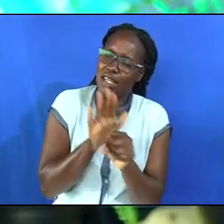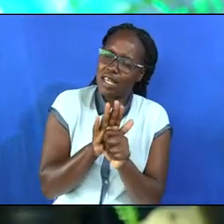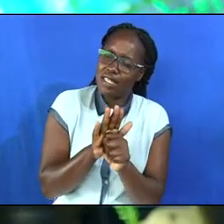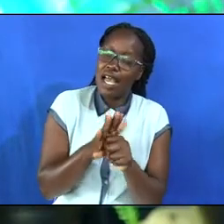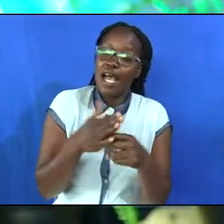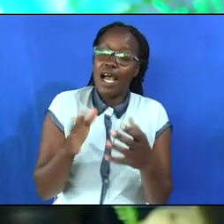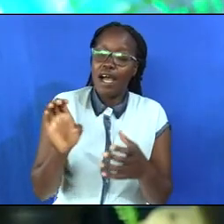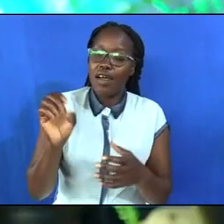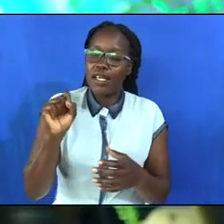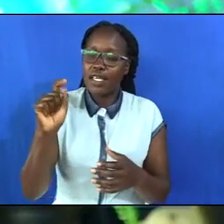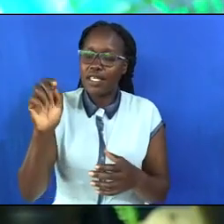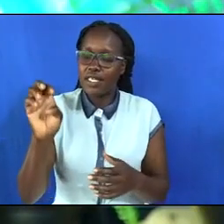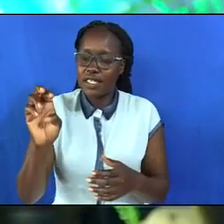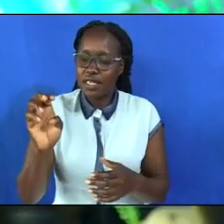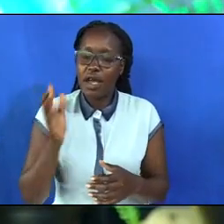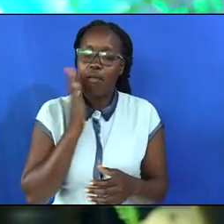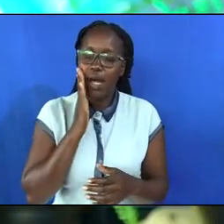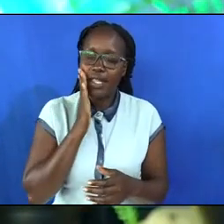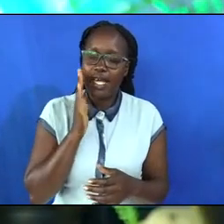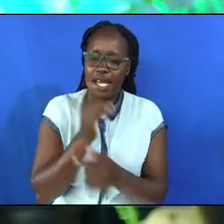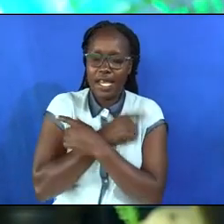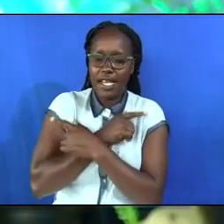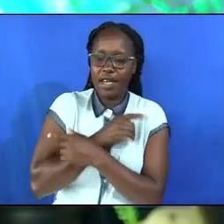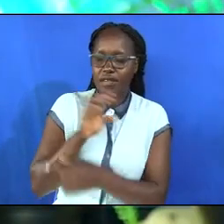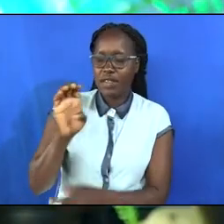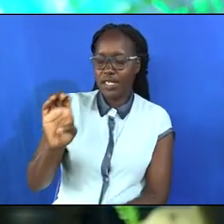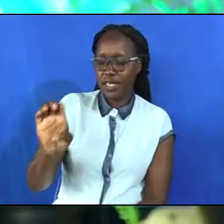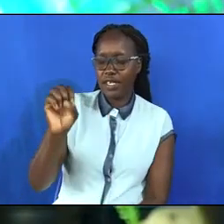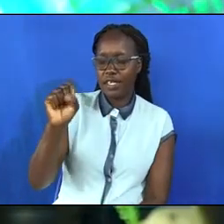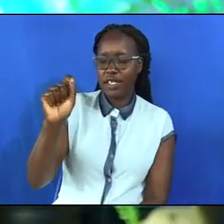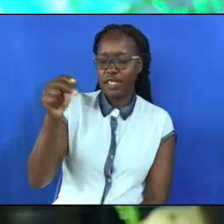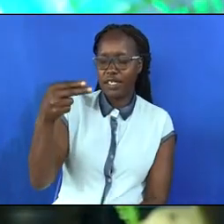way Mother loved Esther.